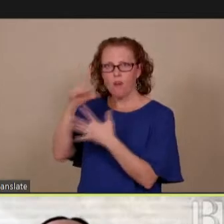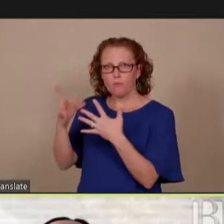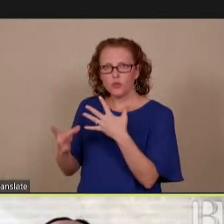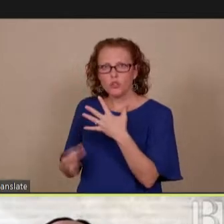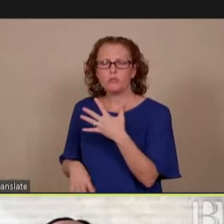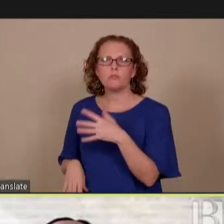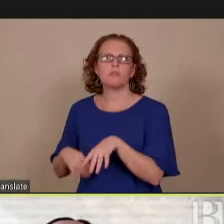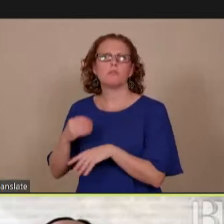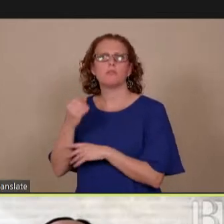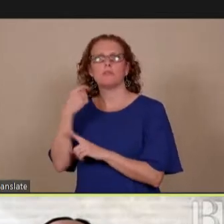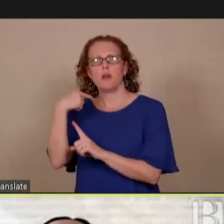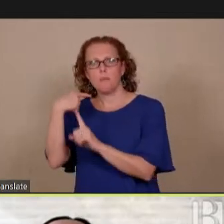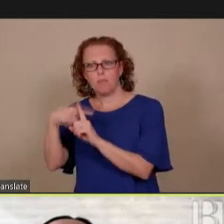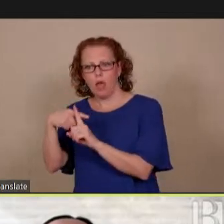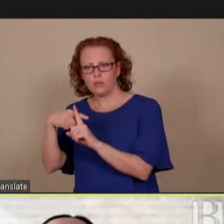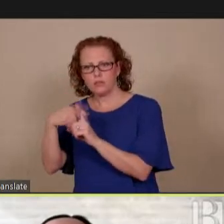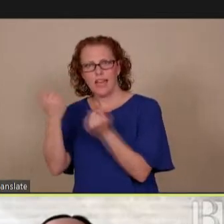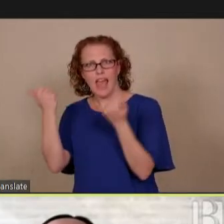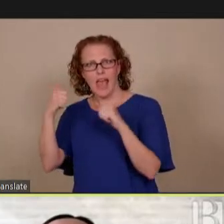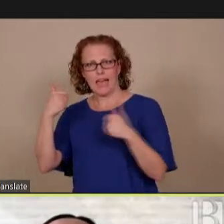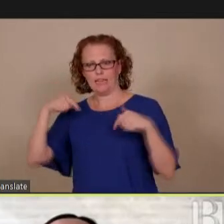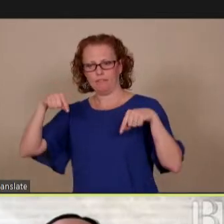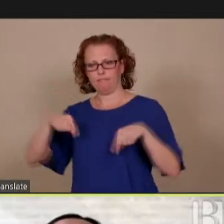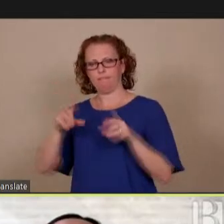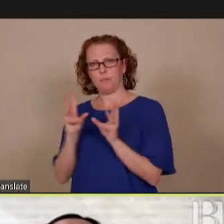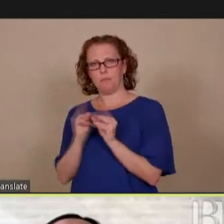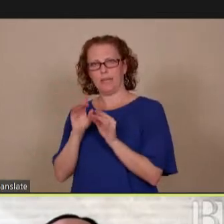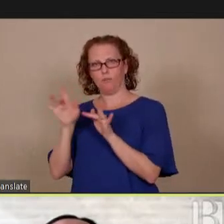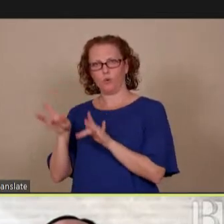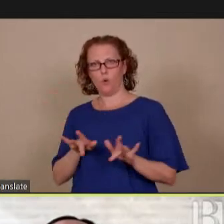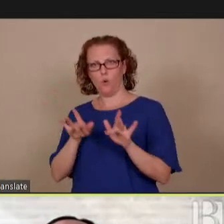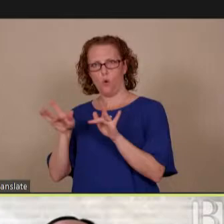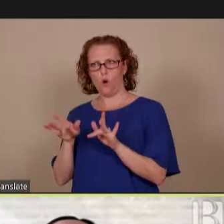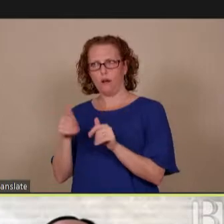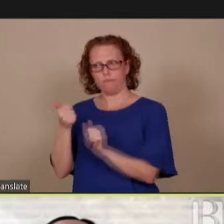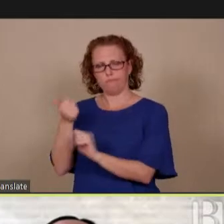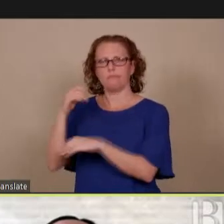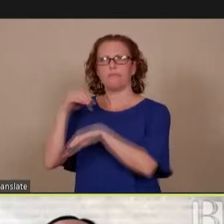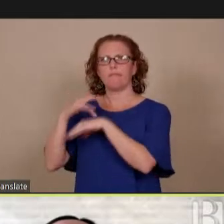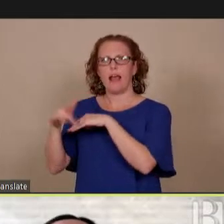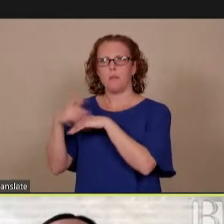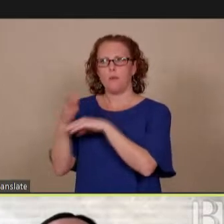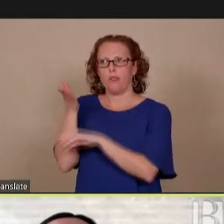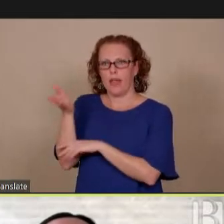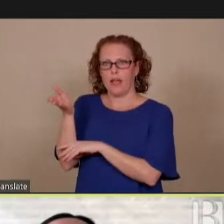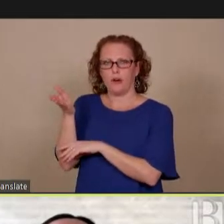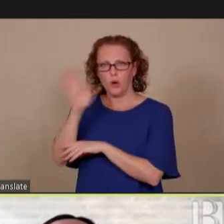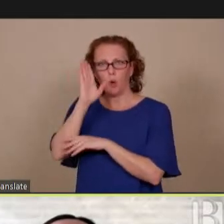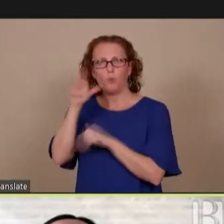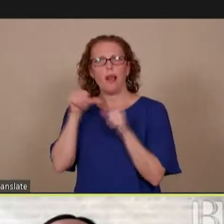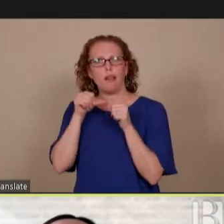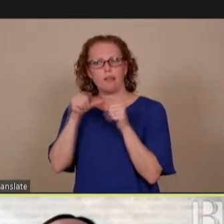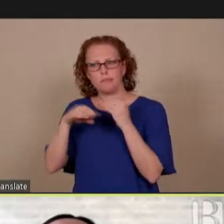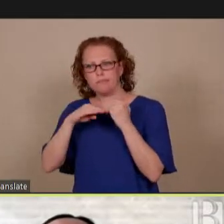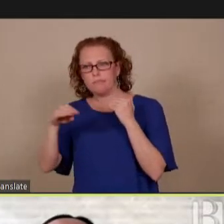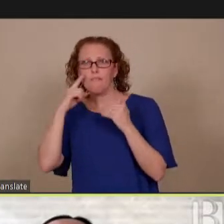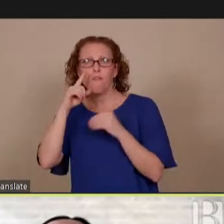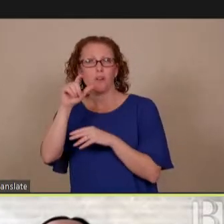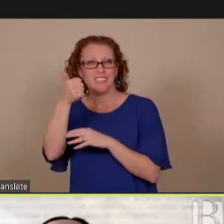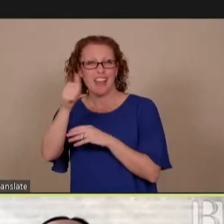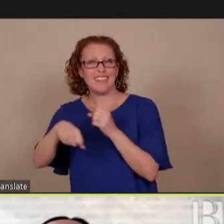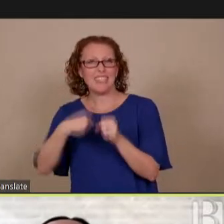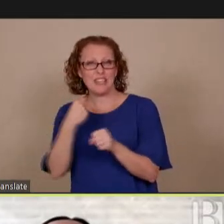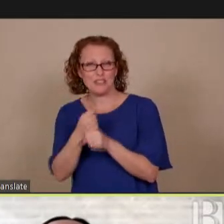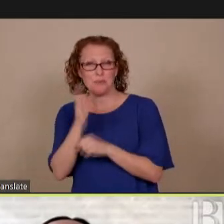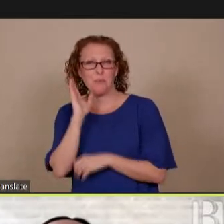reportings, you can find all of that on there as well, and it'll be maintained on that website for 10 years. And it's also